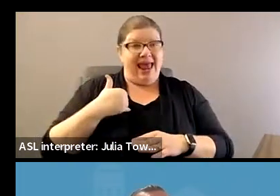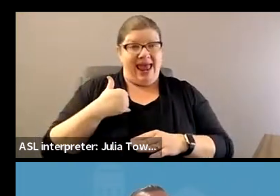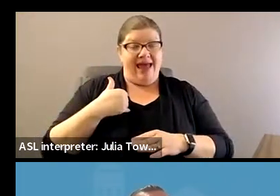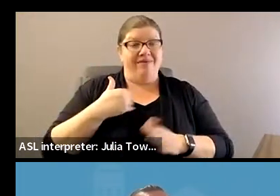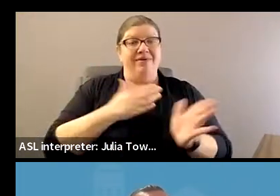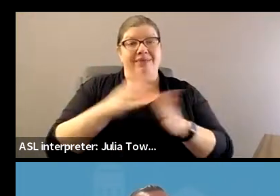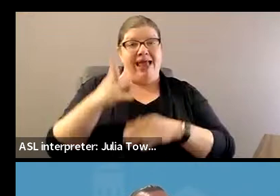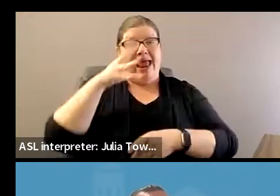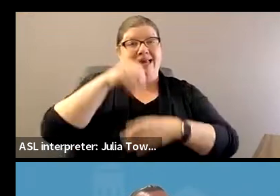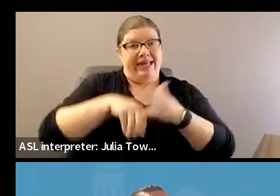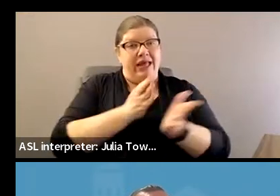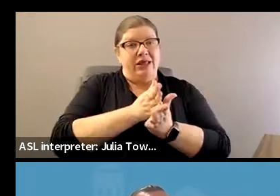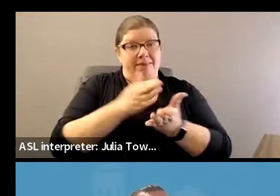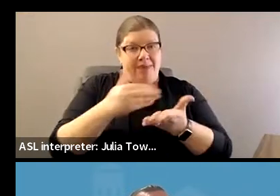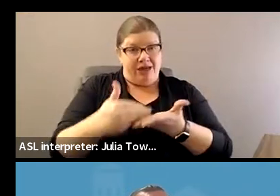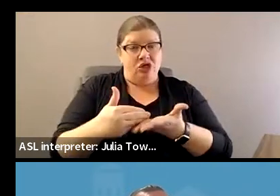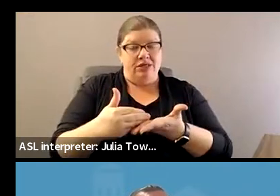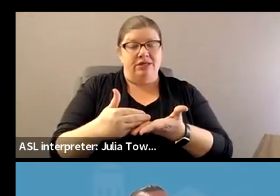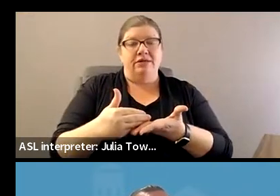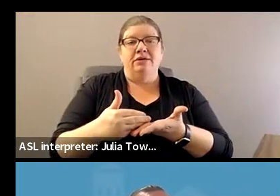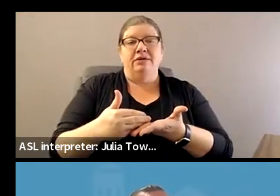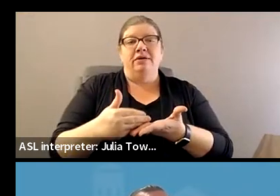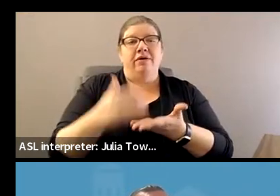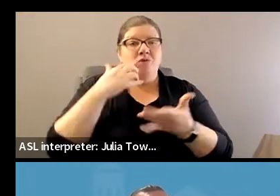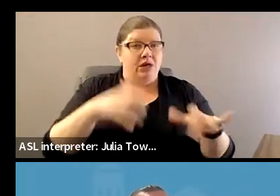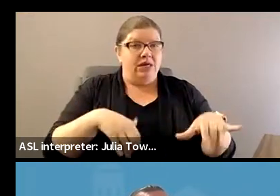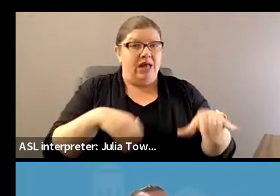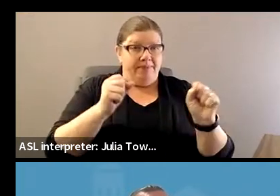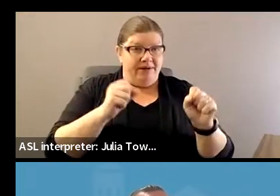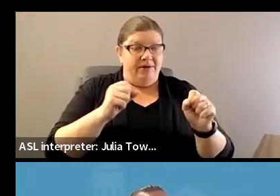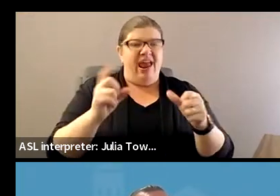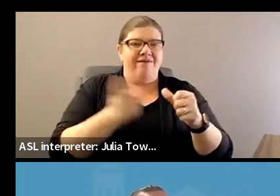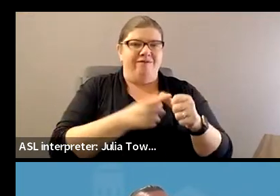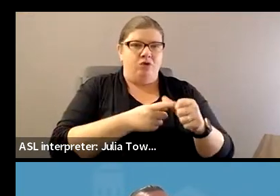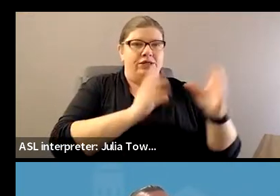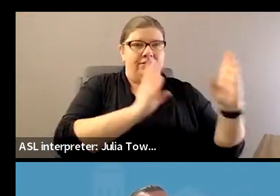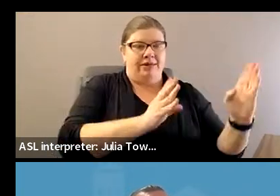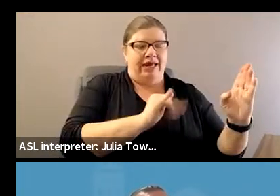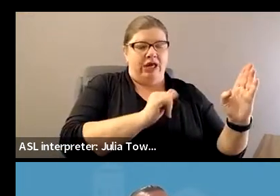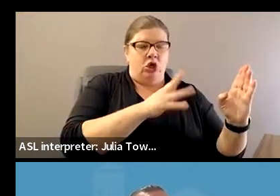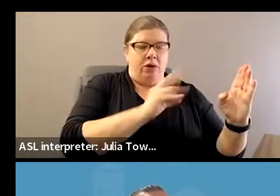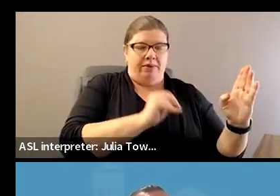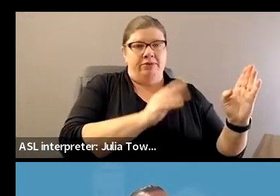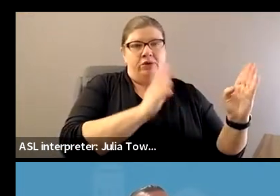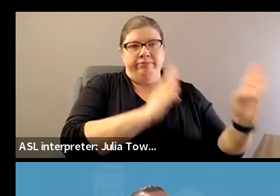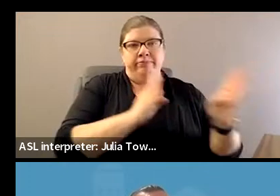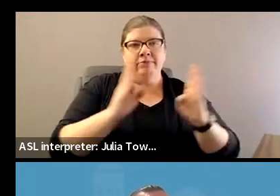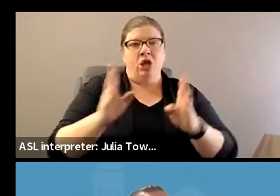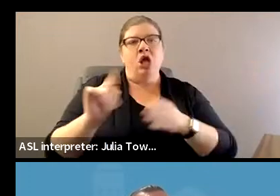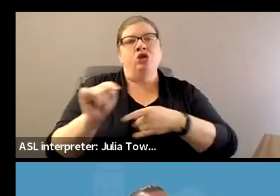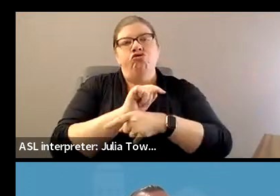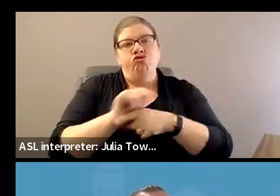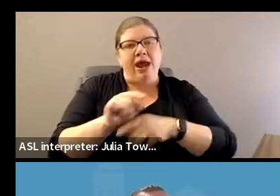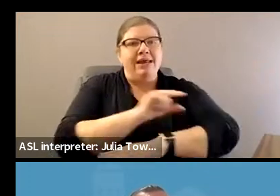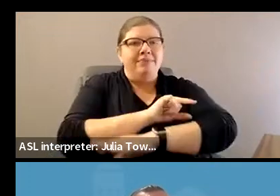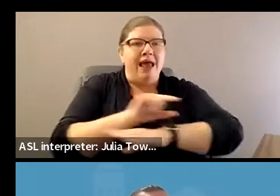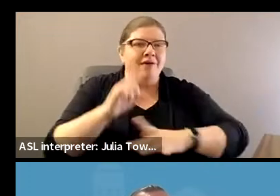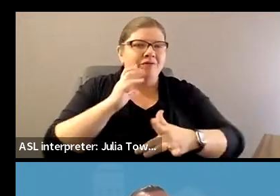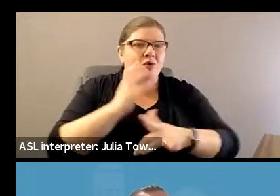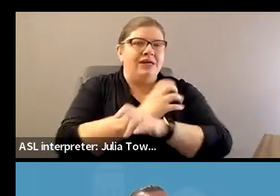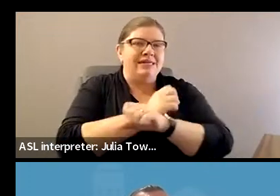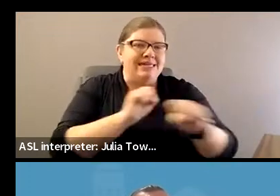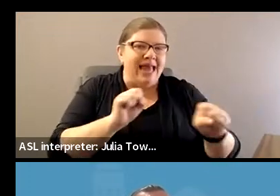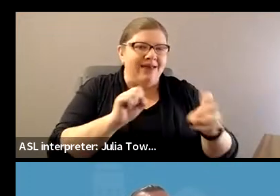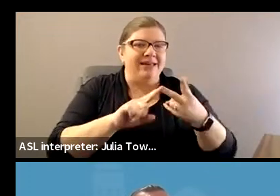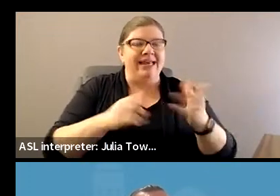budget at adopted budget or at first interim. Those training platforms mostly around safety and the